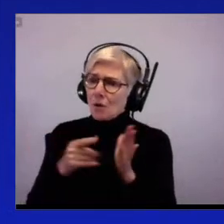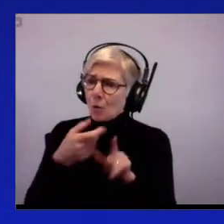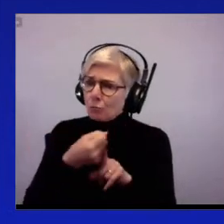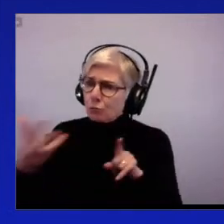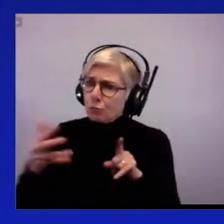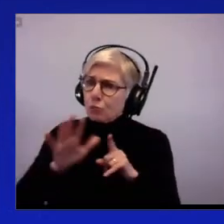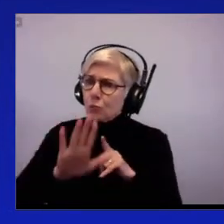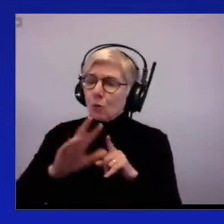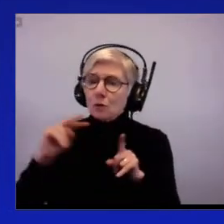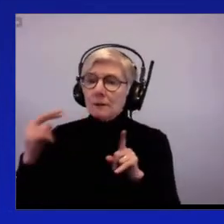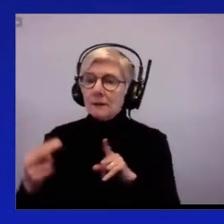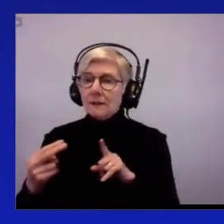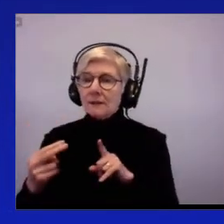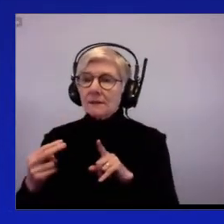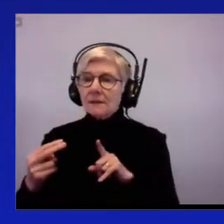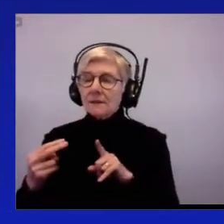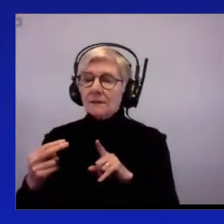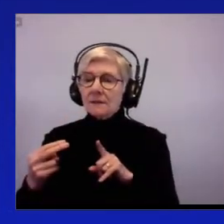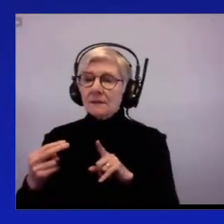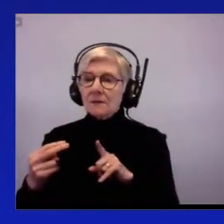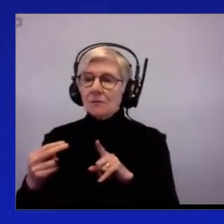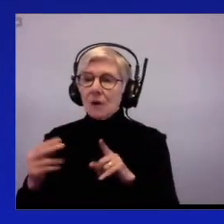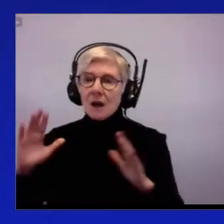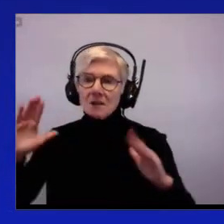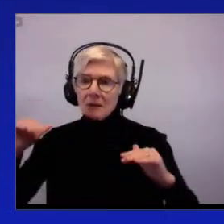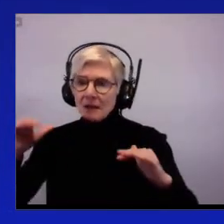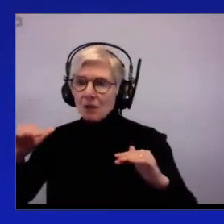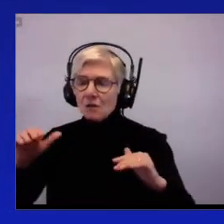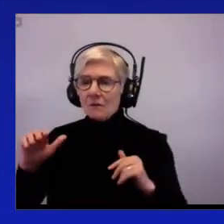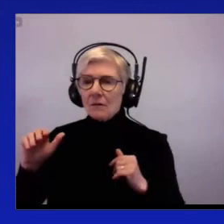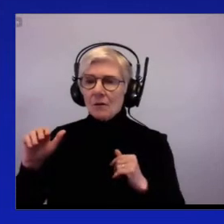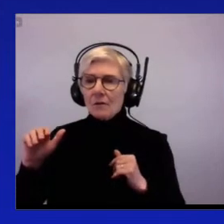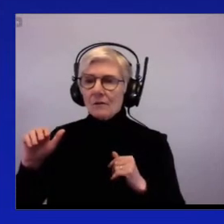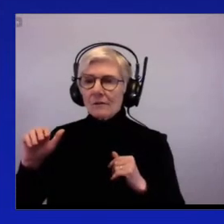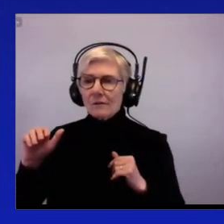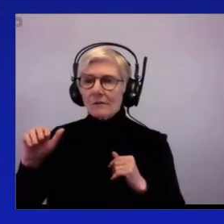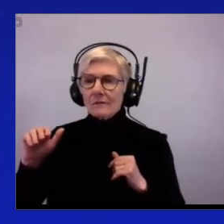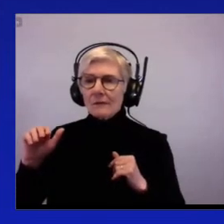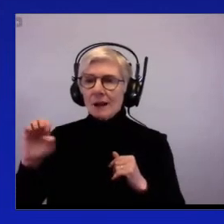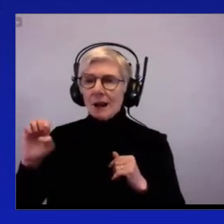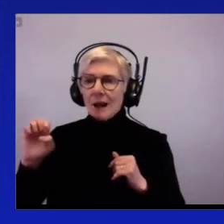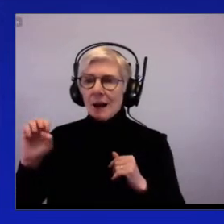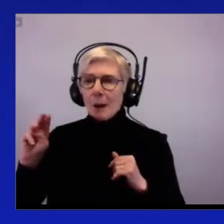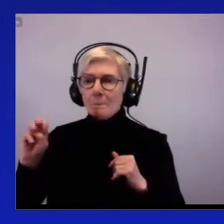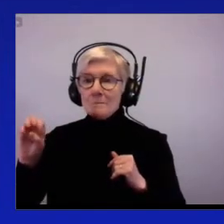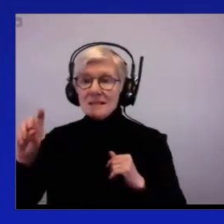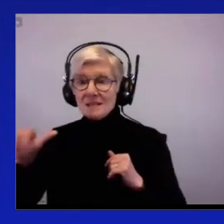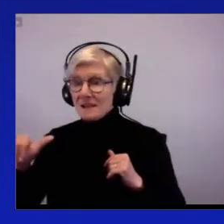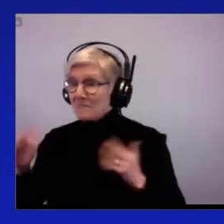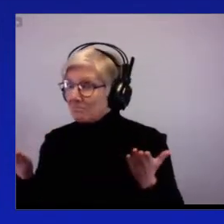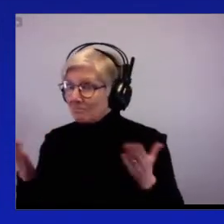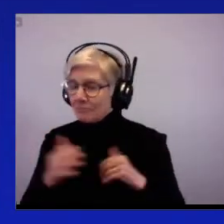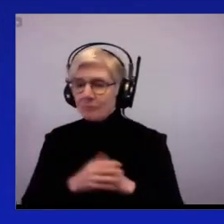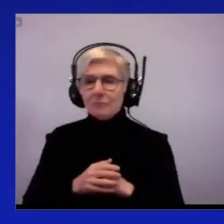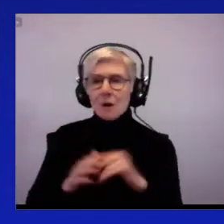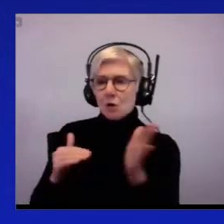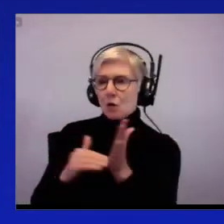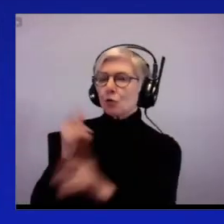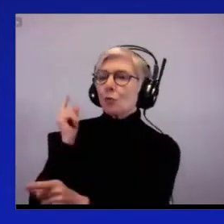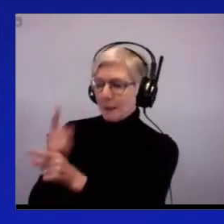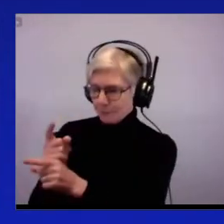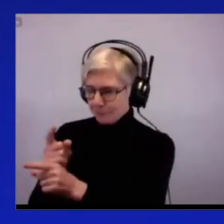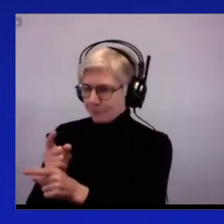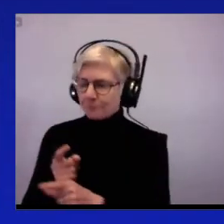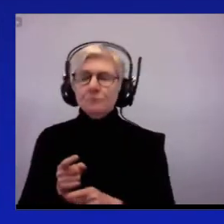of her sense of what her expectations are of that community. That is correct. The expectations are the